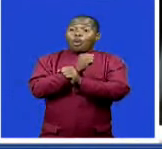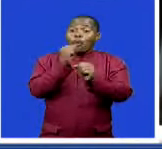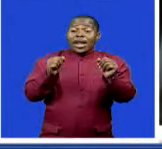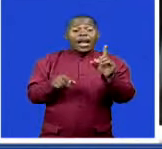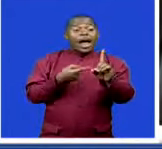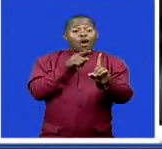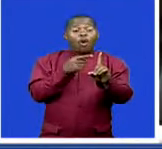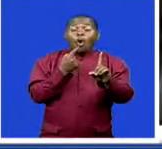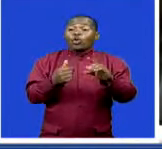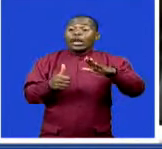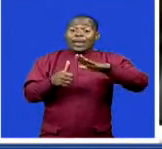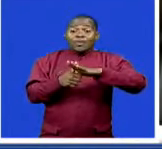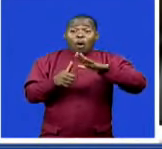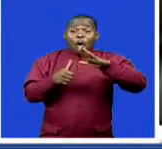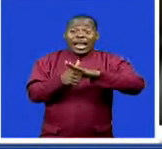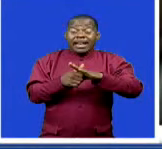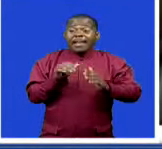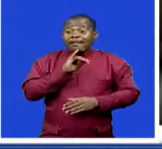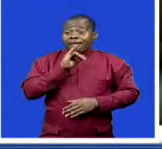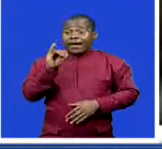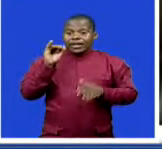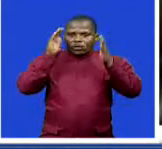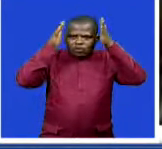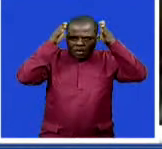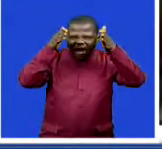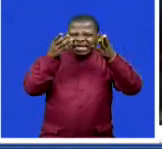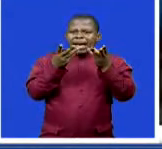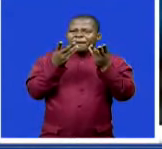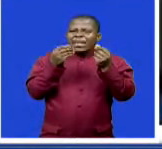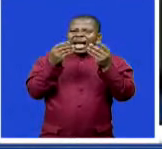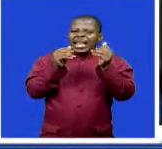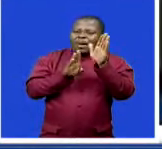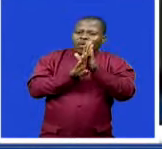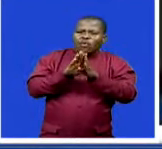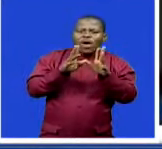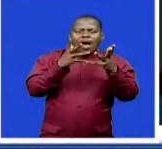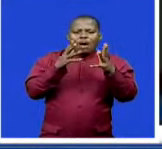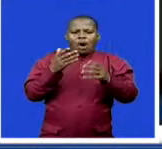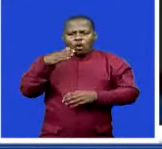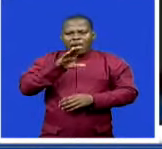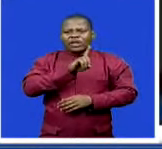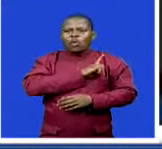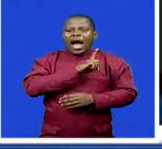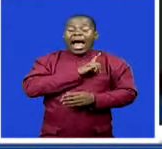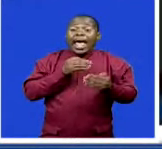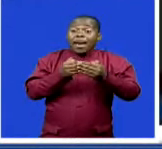of generating revenue for the association as currently their coffers are empty.